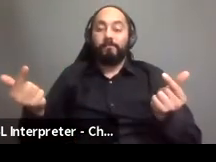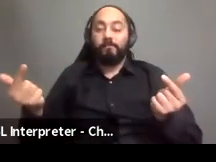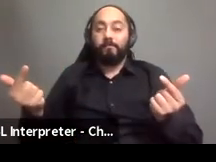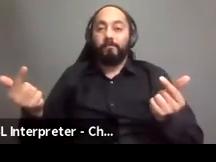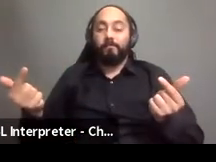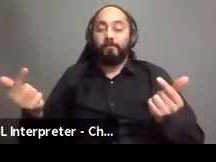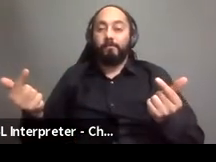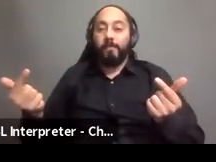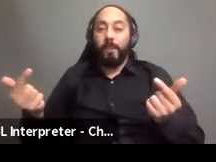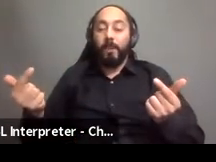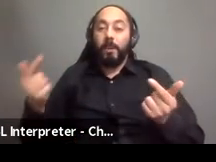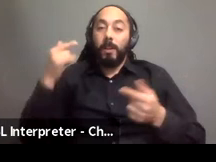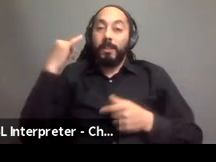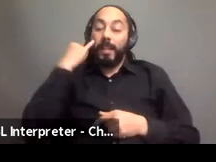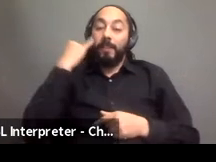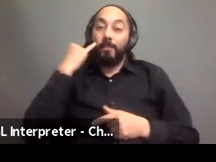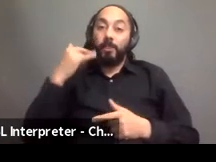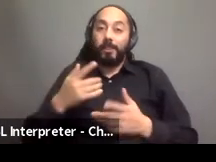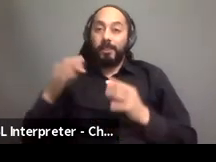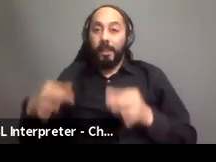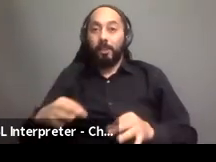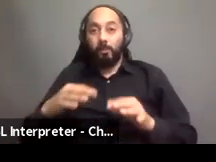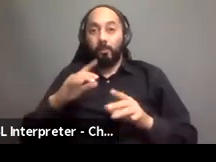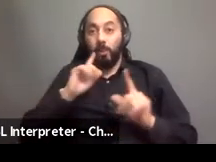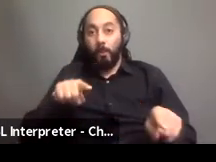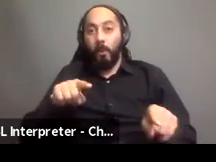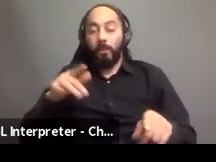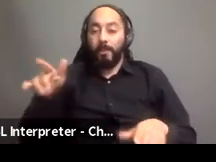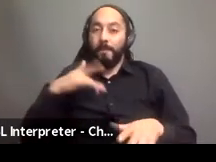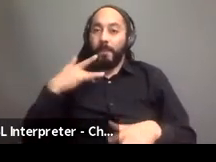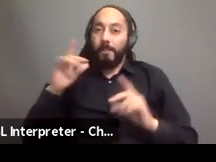she does choose to report it.